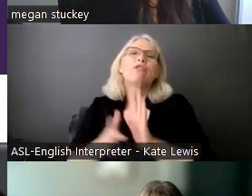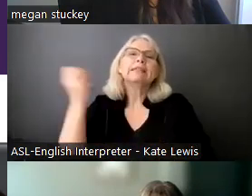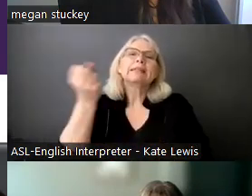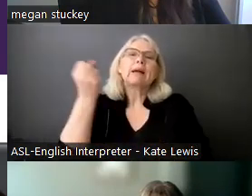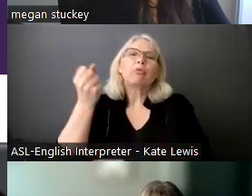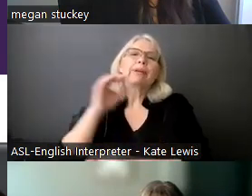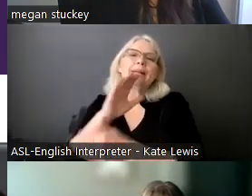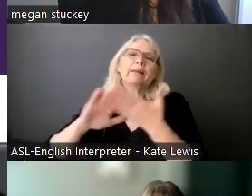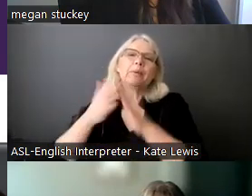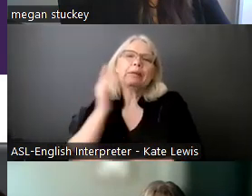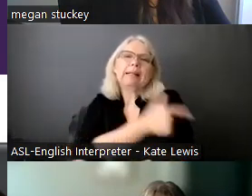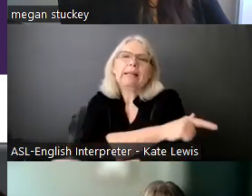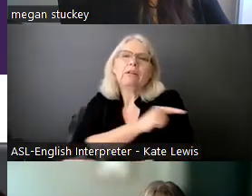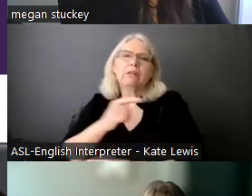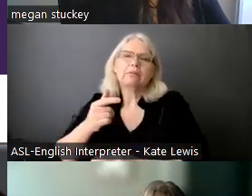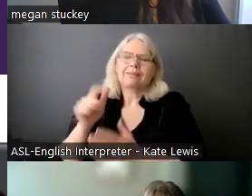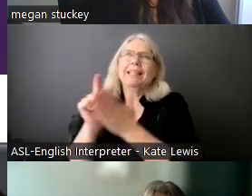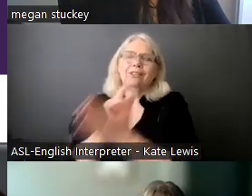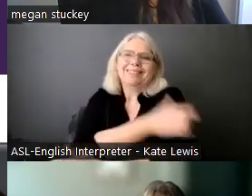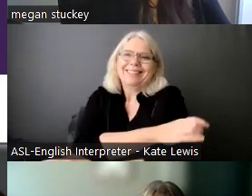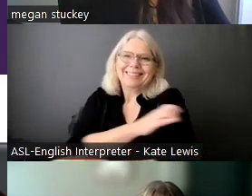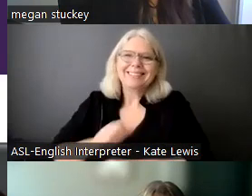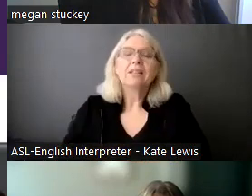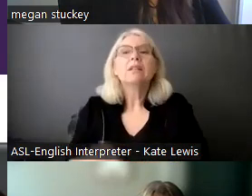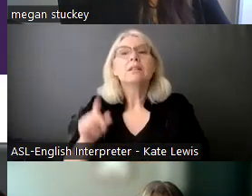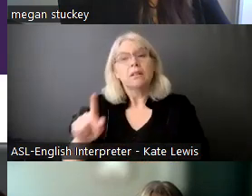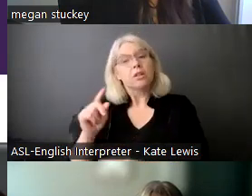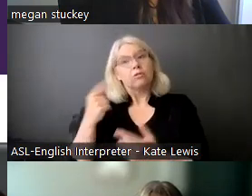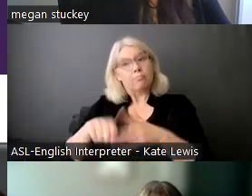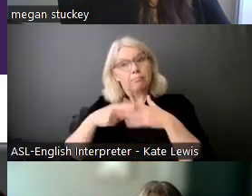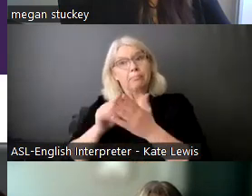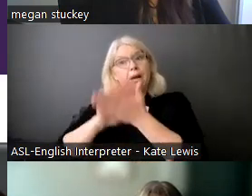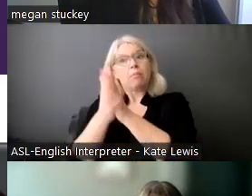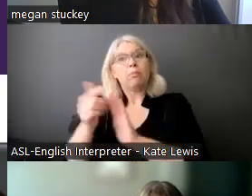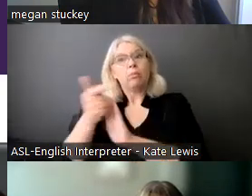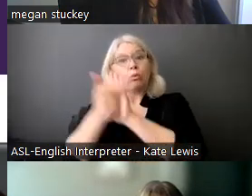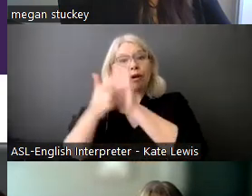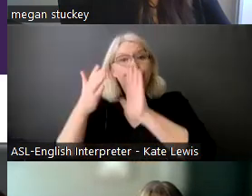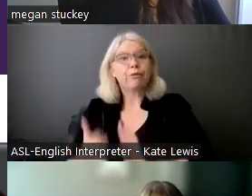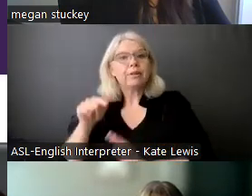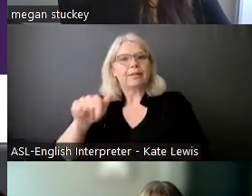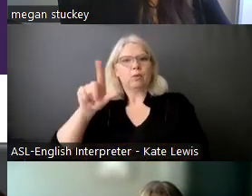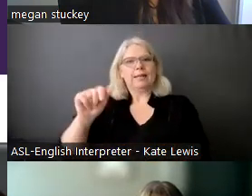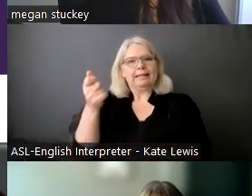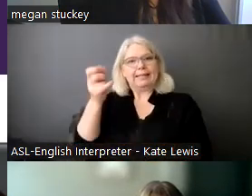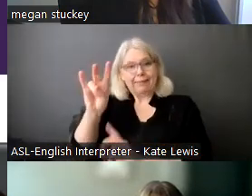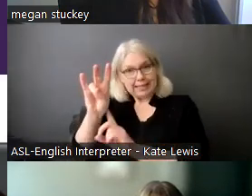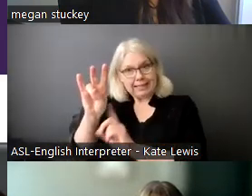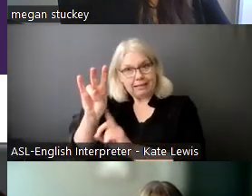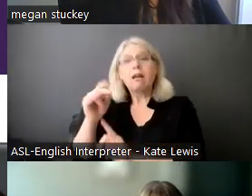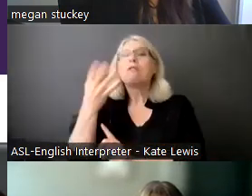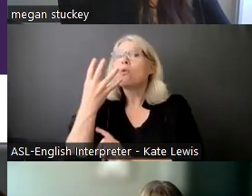in 2017 and spent 4 years practicing criminal defense, appearing in the Ontario Court of